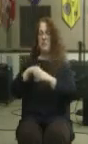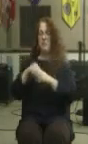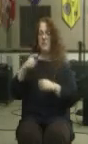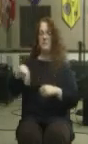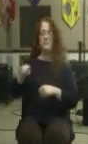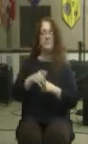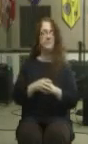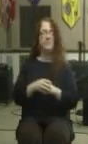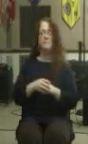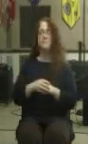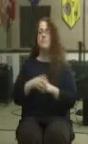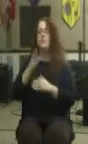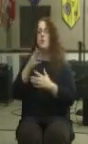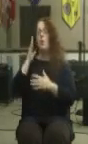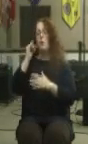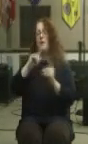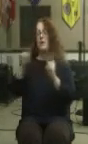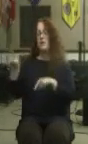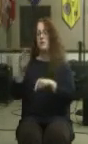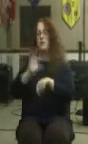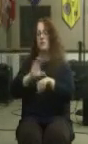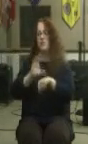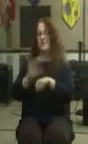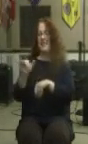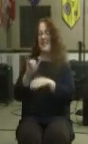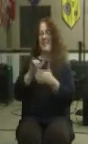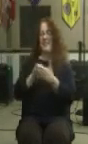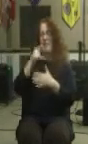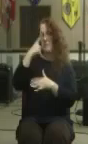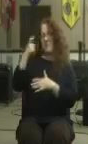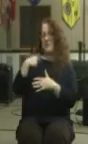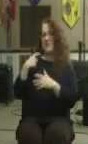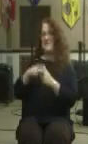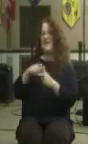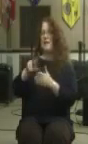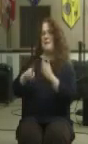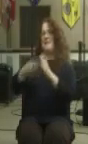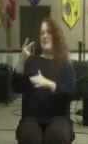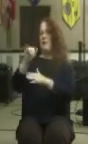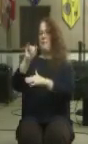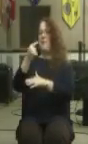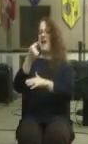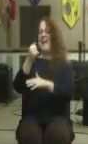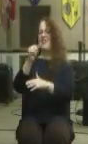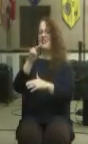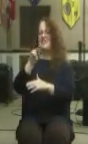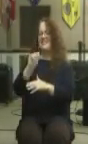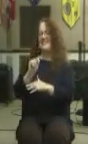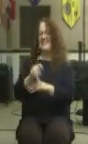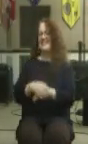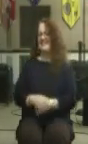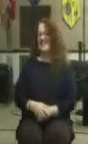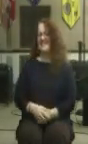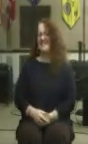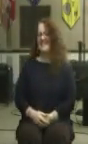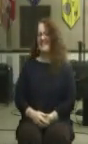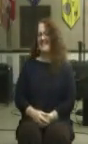they'll accept me right in there with them. And why would you go to a church like that? Because I'm a double agent.